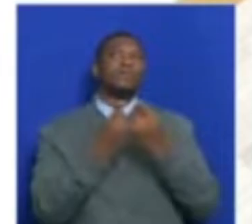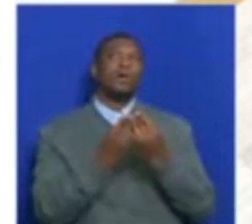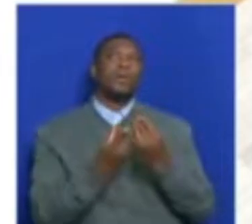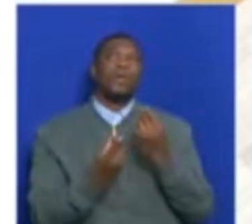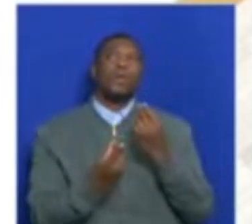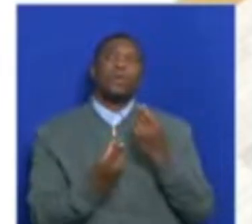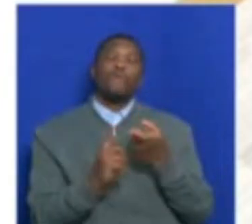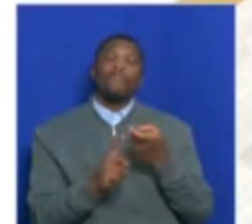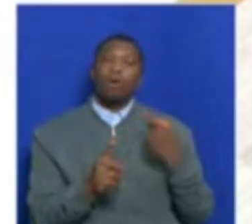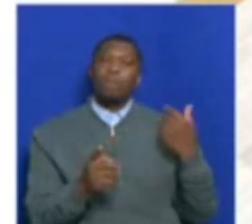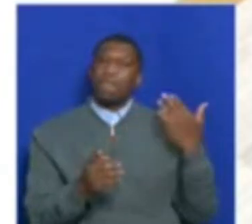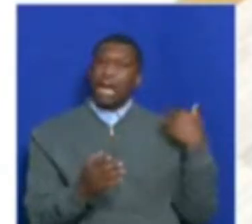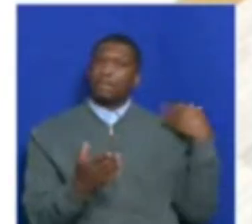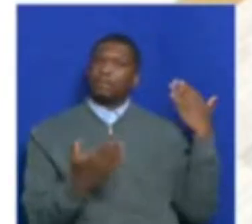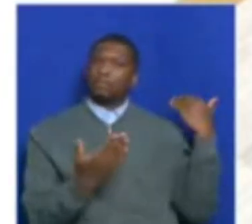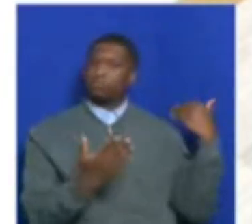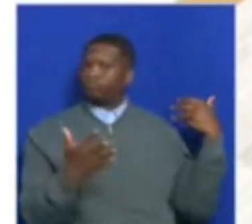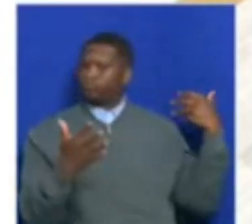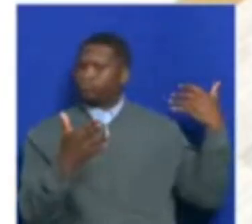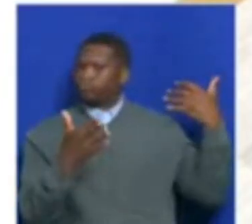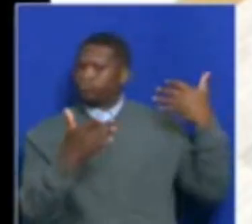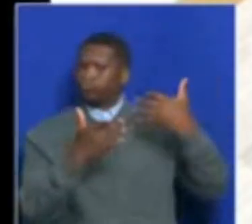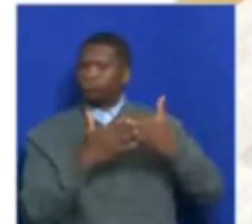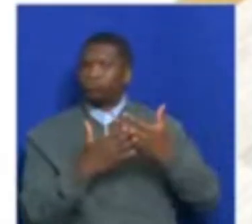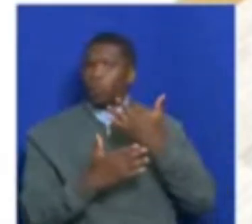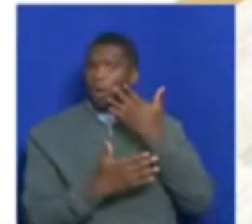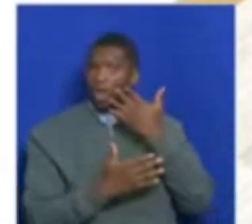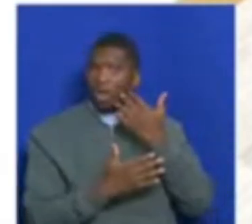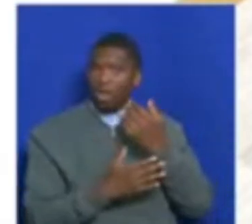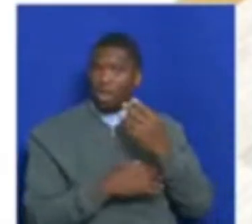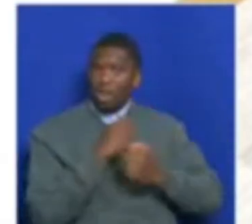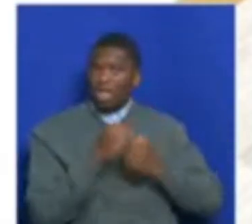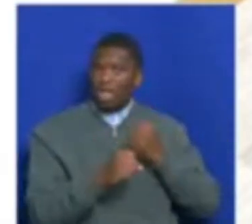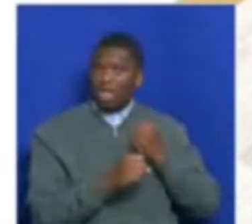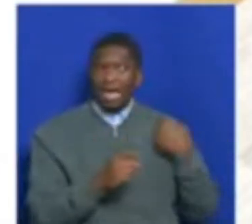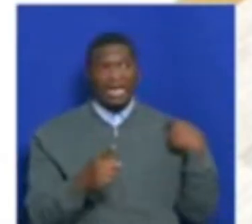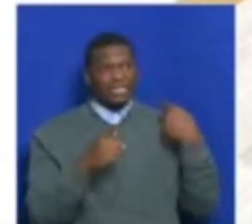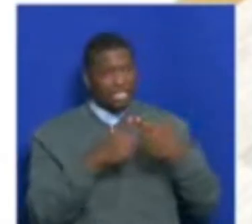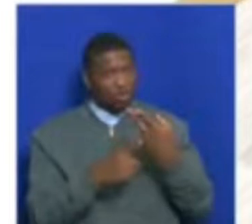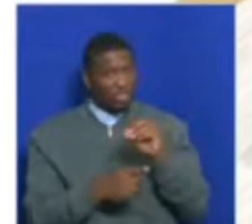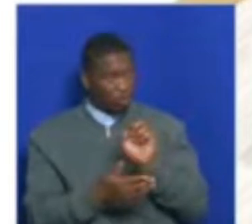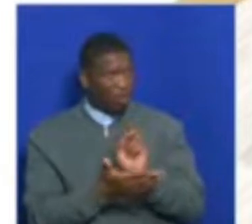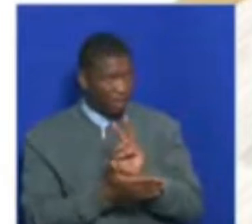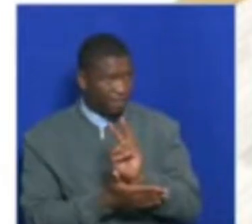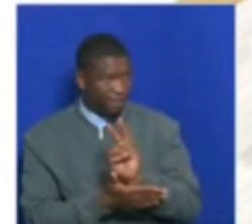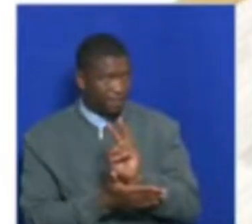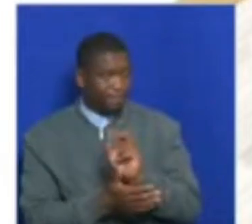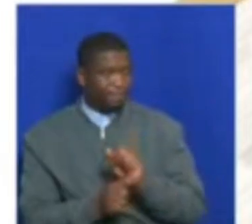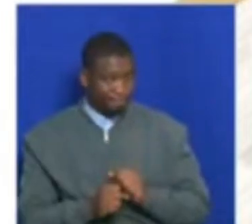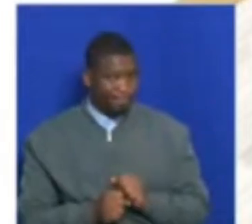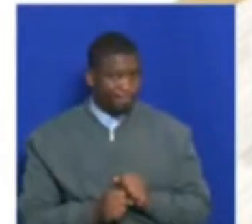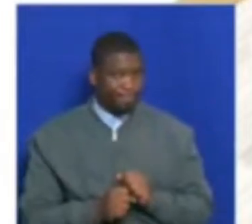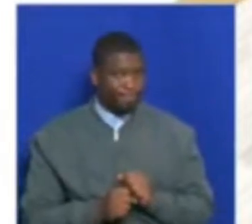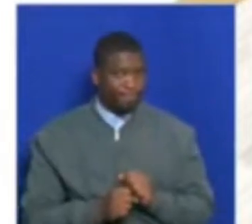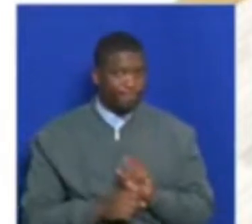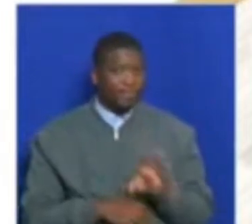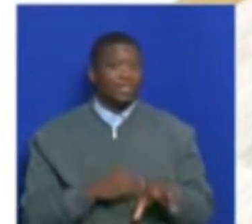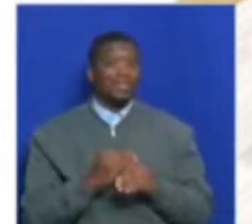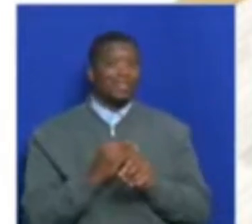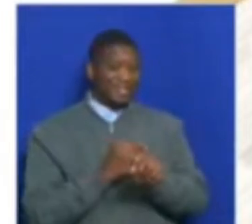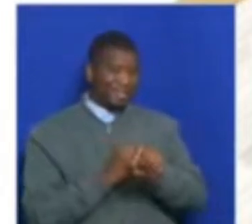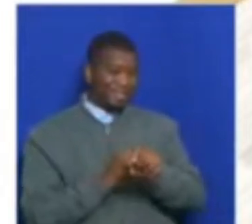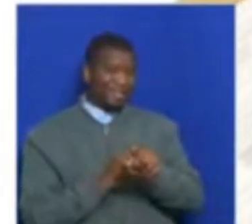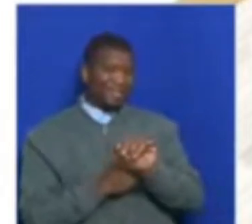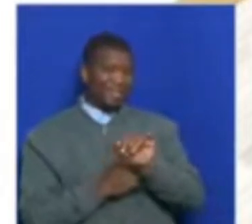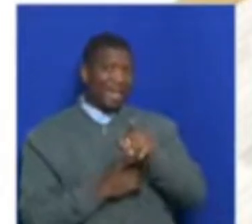31st of March 2012. Then the Independent Complaints Directorate